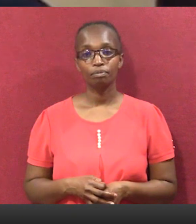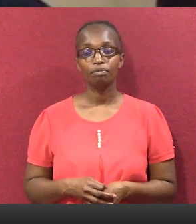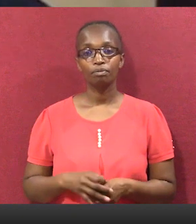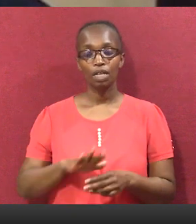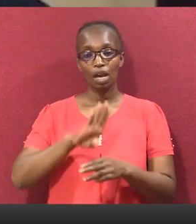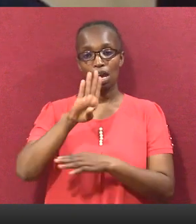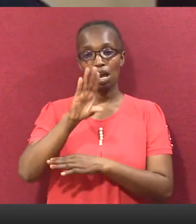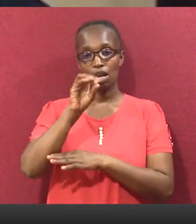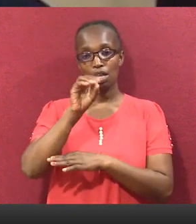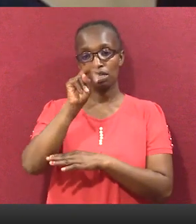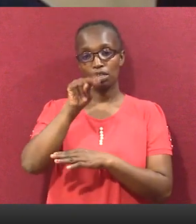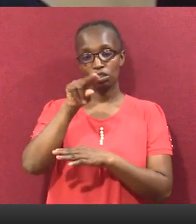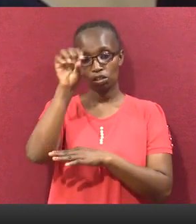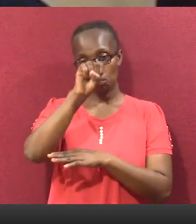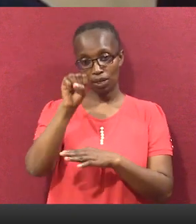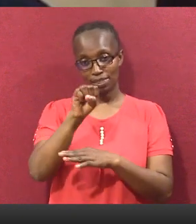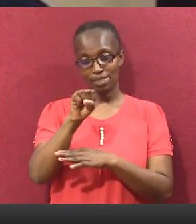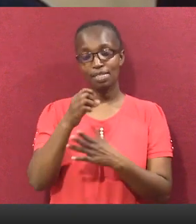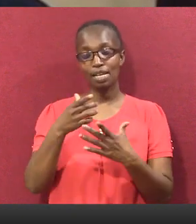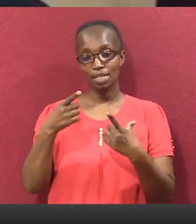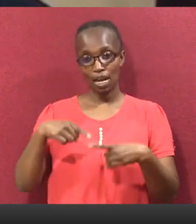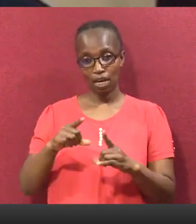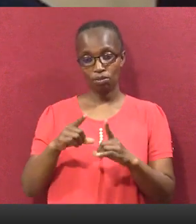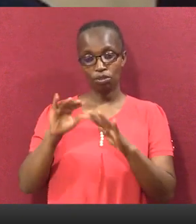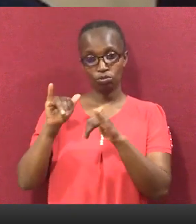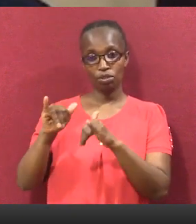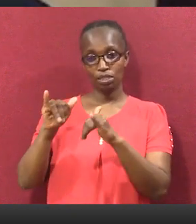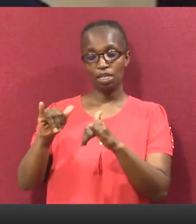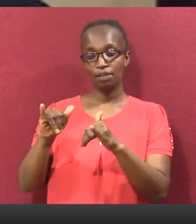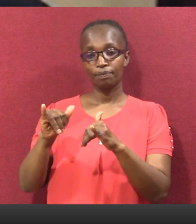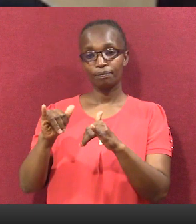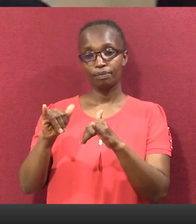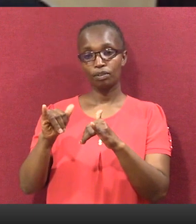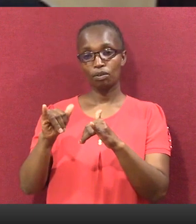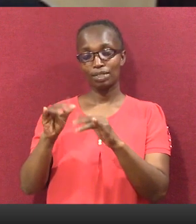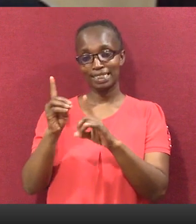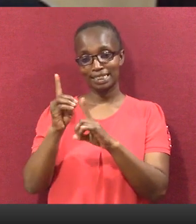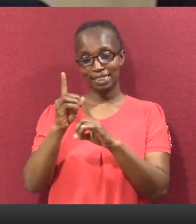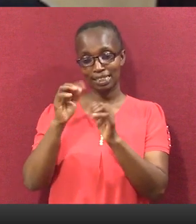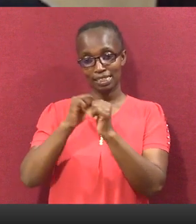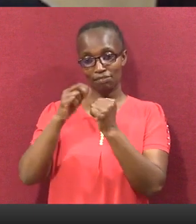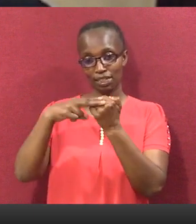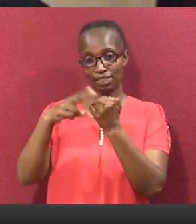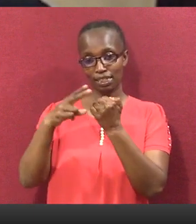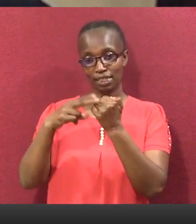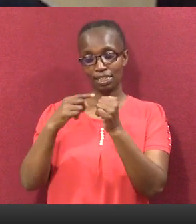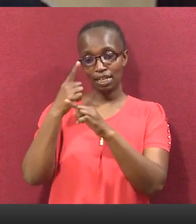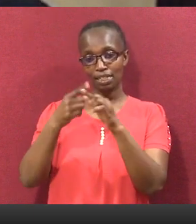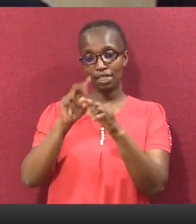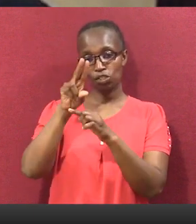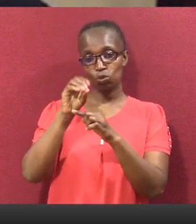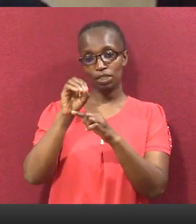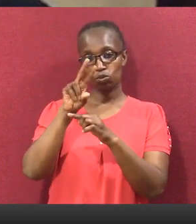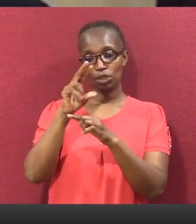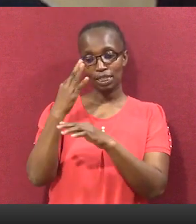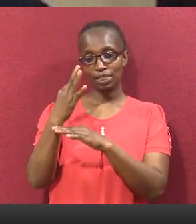by the step for extension of external bonus is allowed to extend the first to 17th respondents in 77